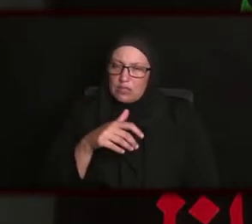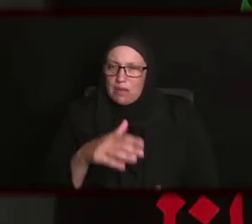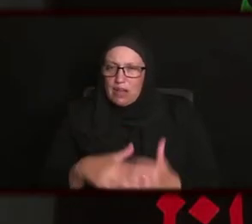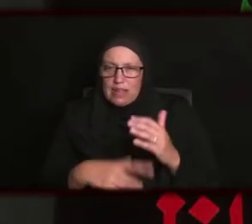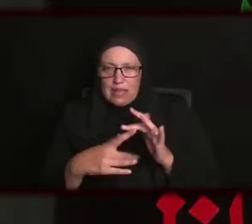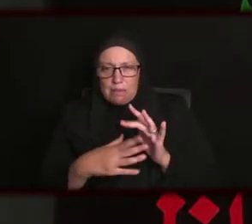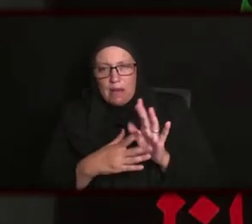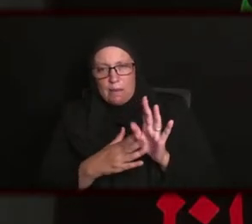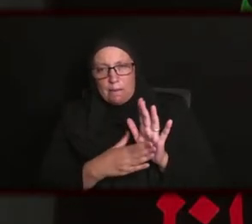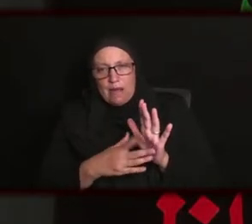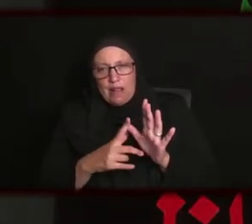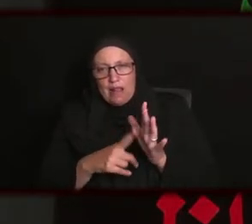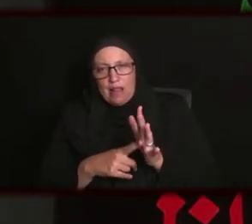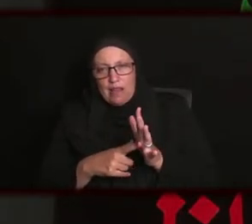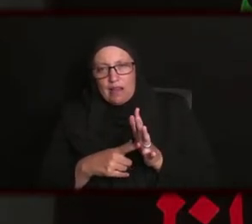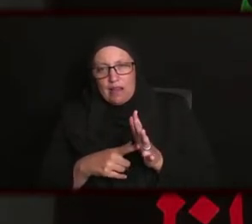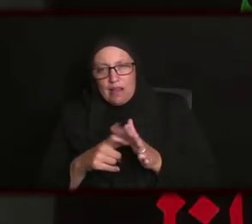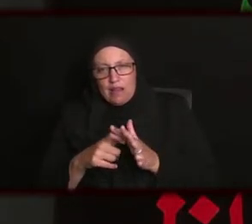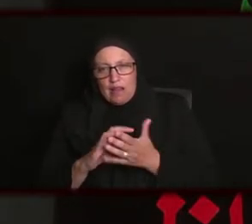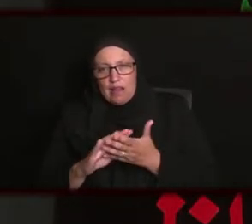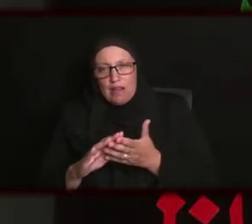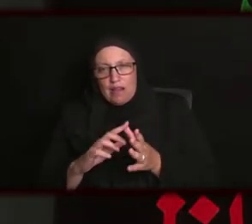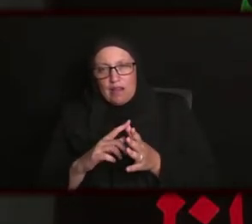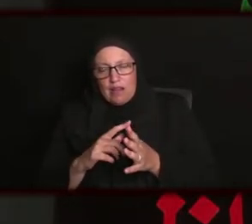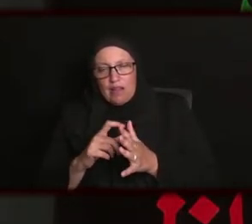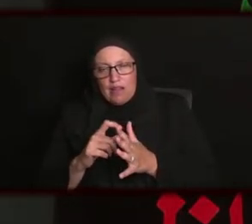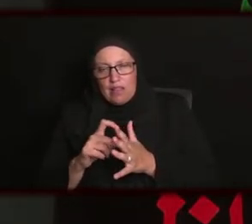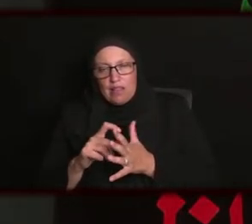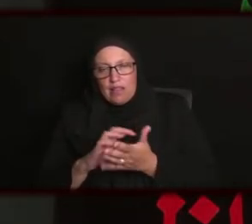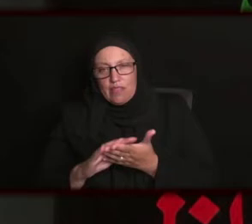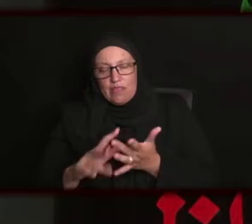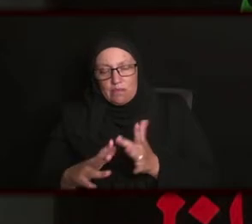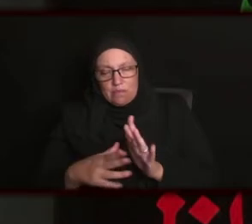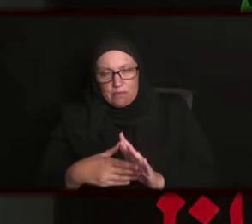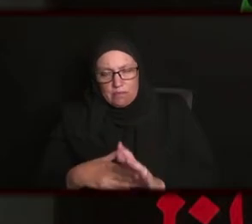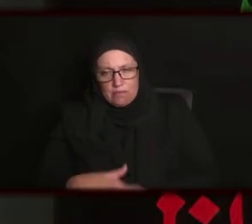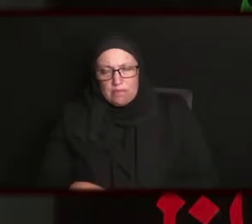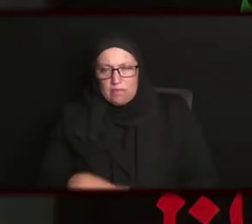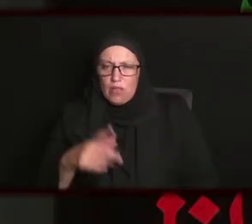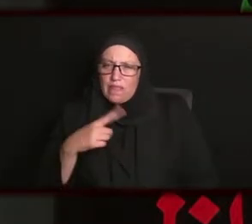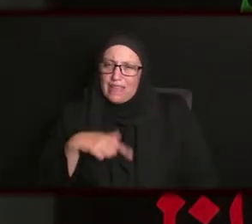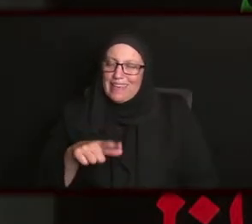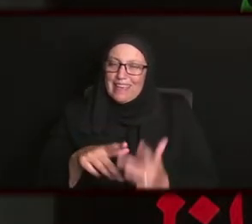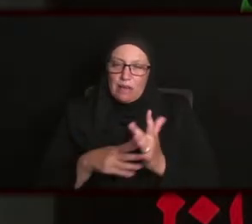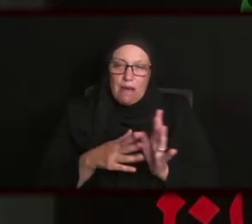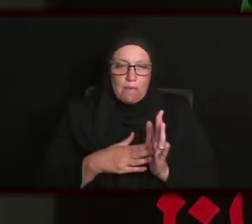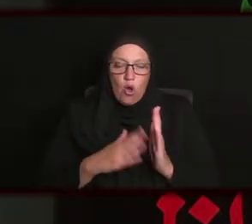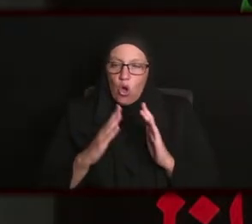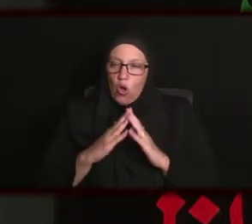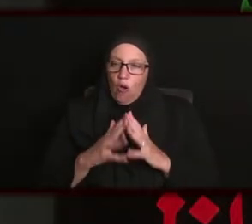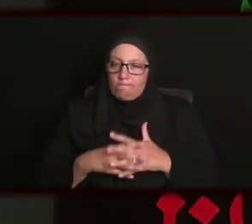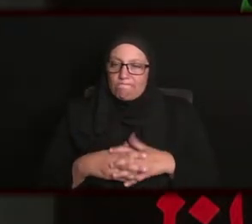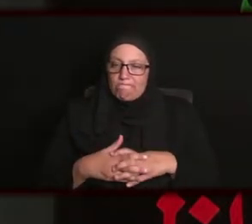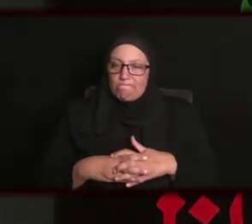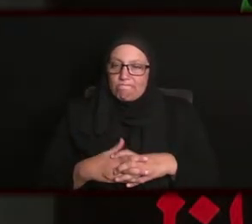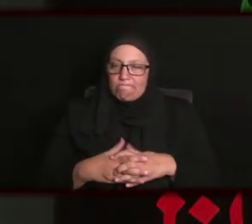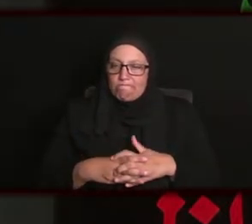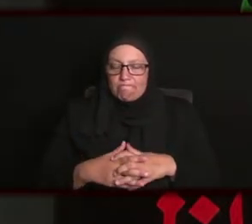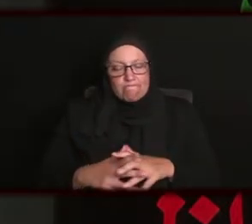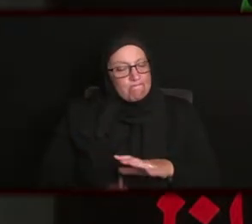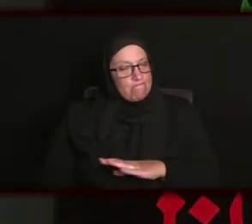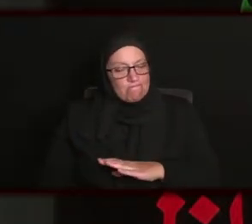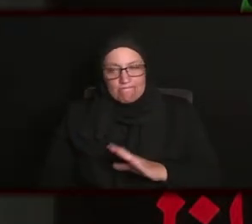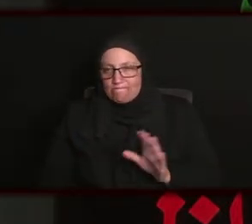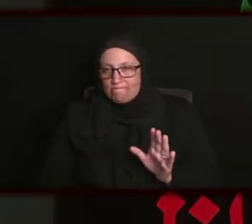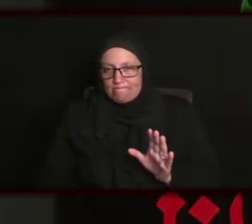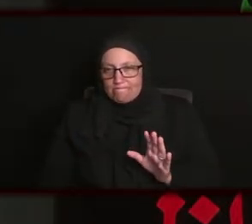fact, all of the Imams after Imam Al-Hussein, they did not sit at home. They did not leave the